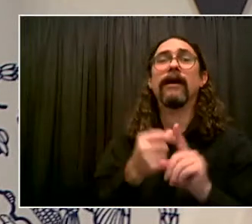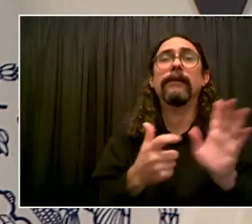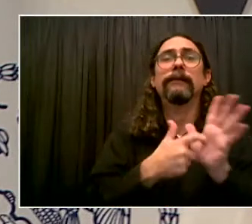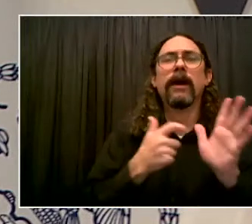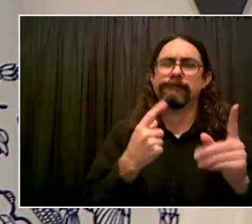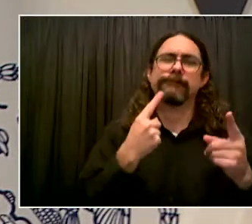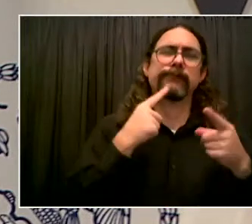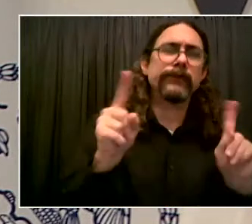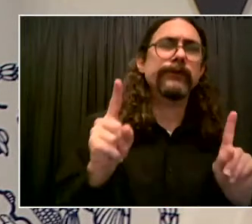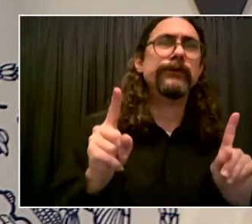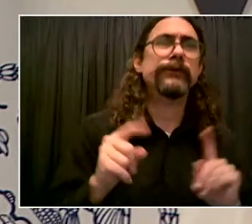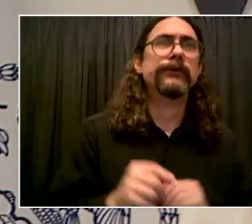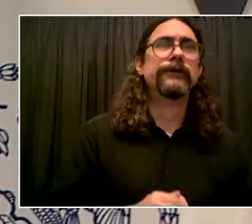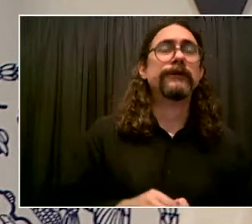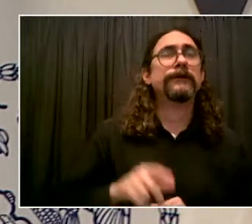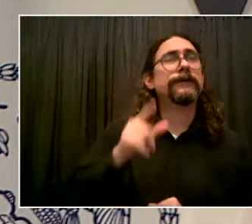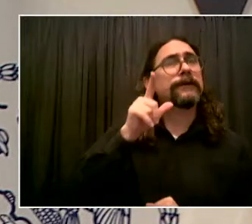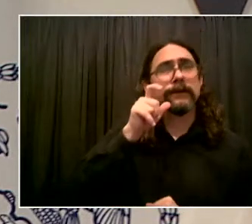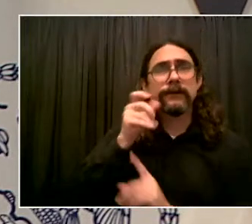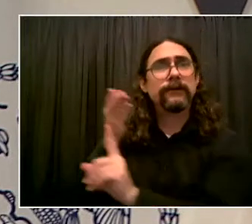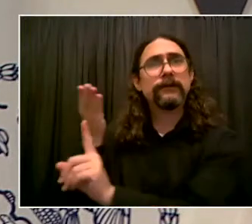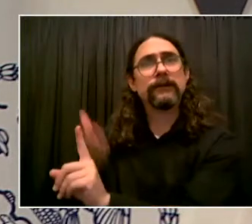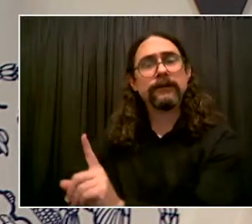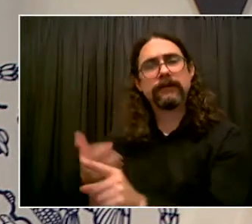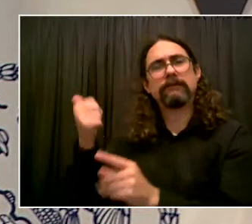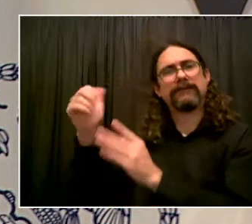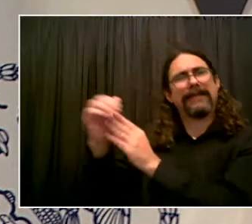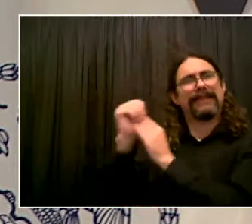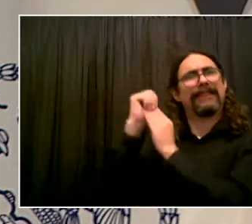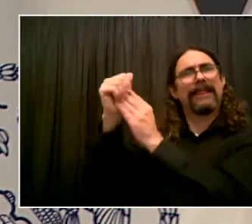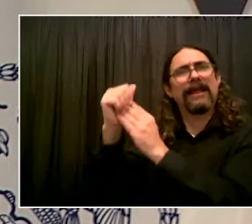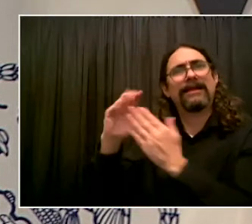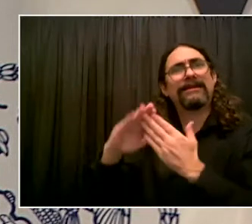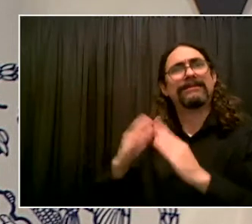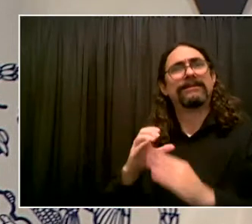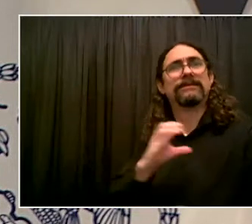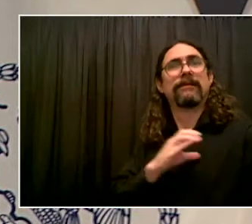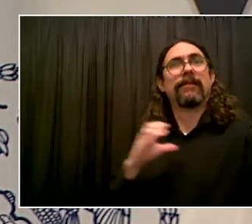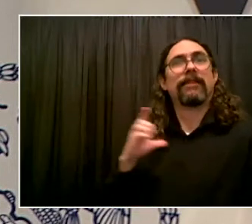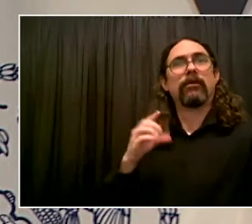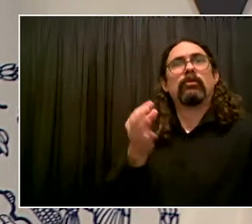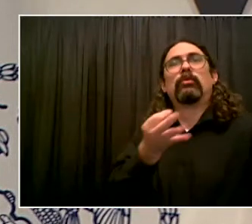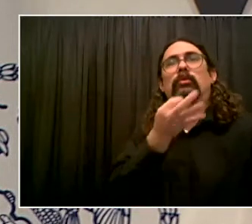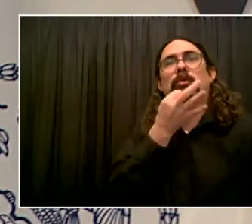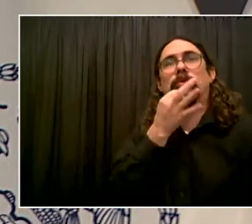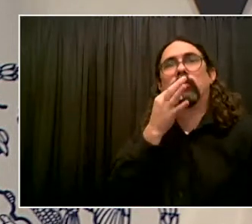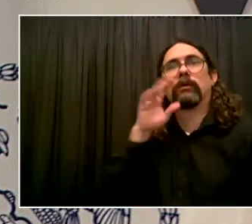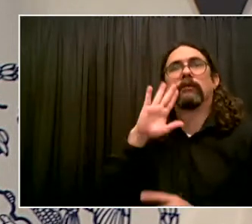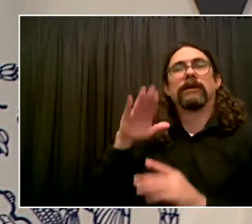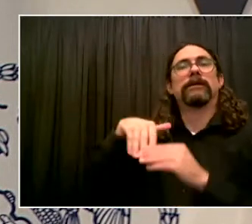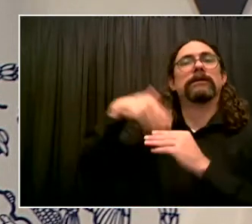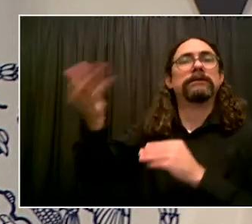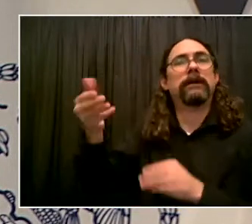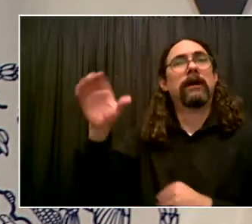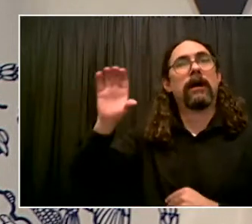about to be formally elected as the next comptroller of the city of New York. My pleasure to introduce from my